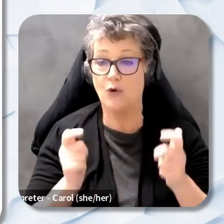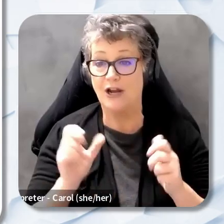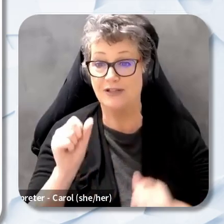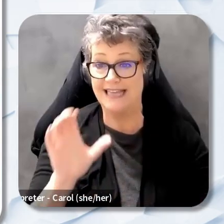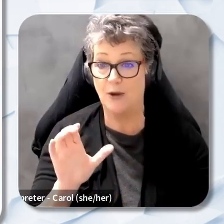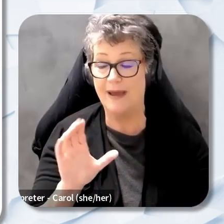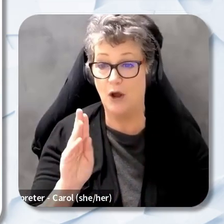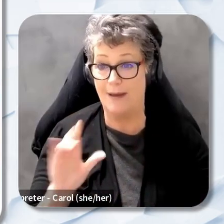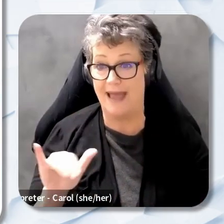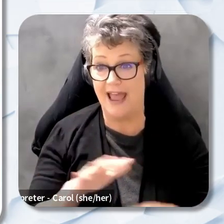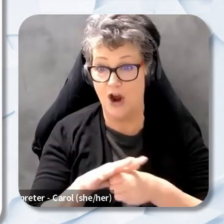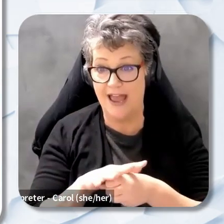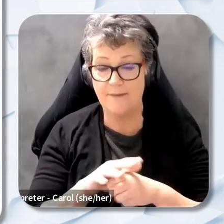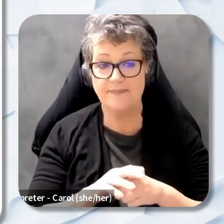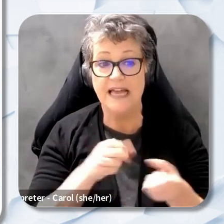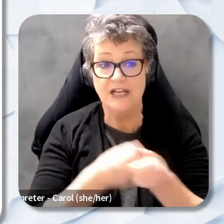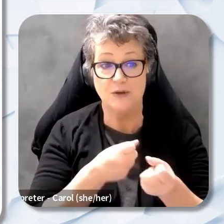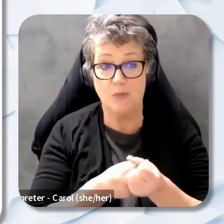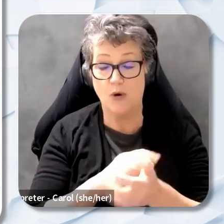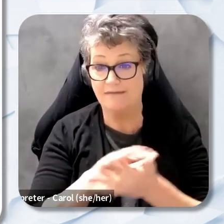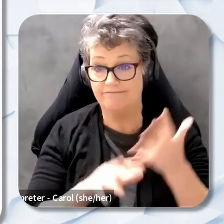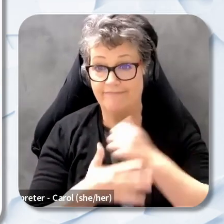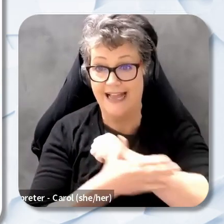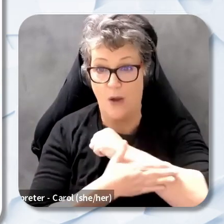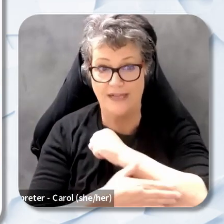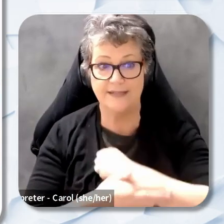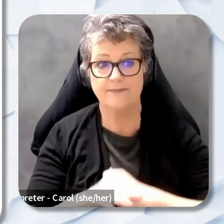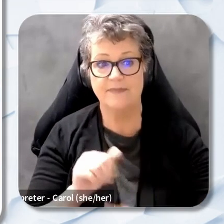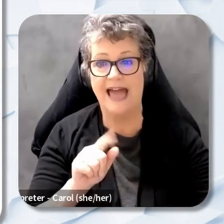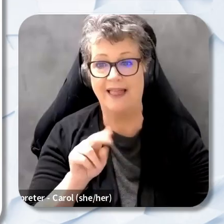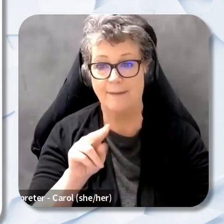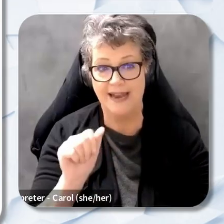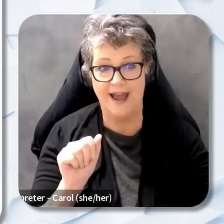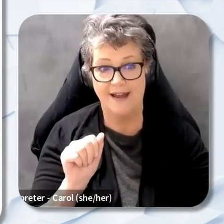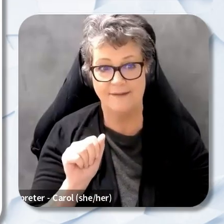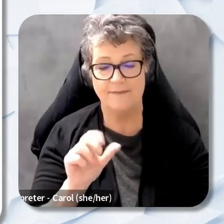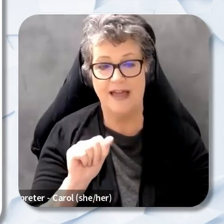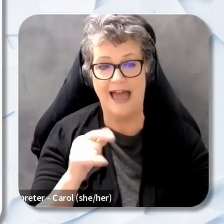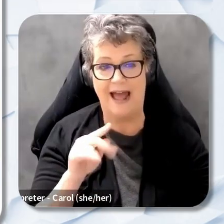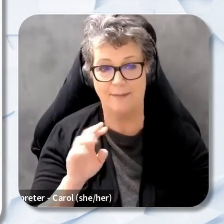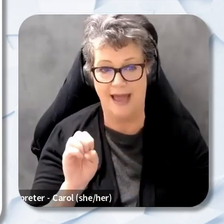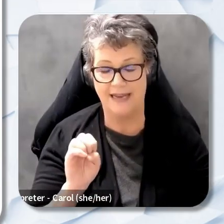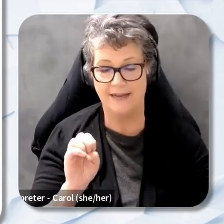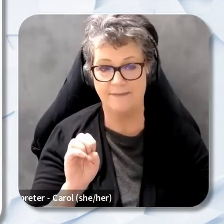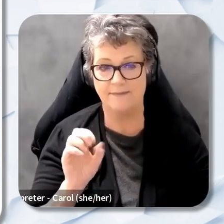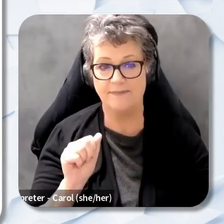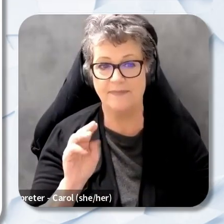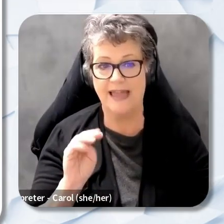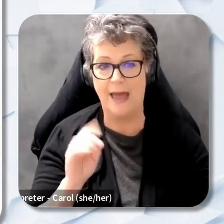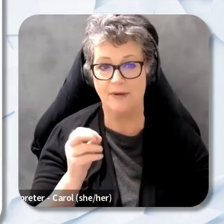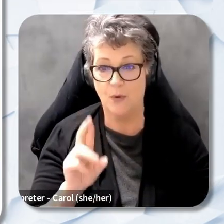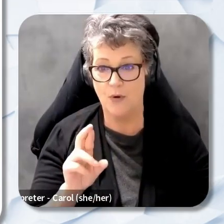Sacramento and Bay, supporting the following counties: Alameda, Alpine,